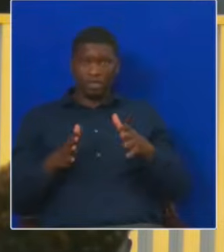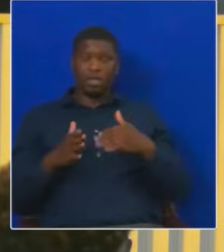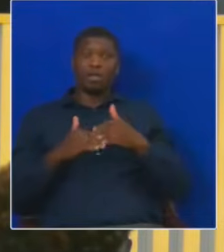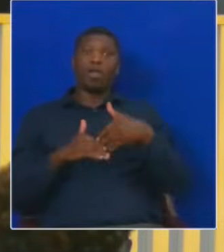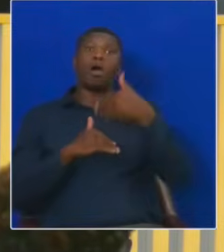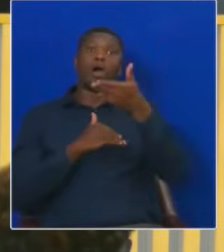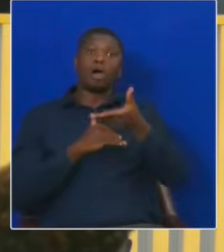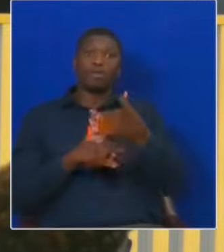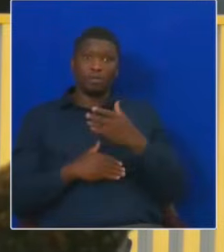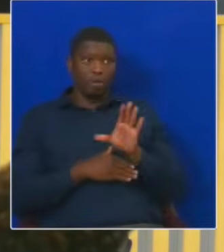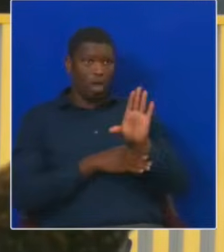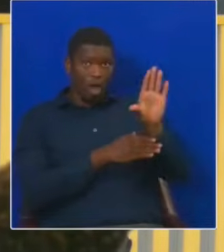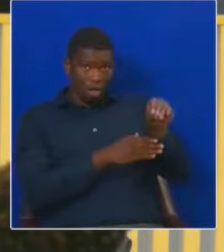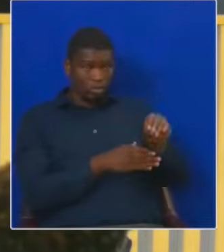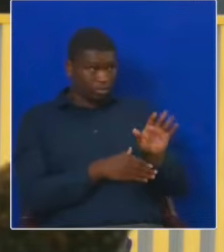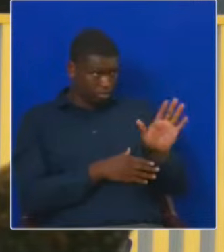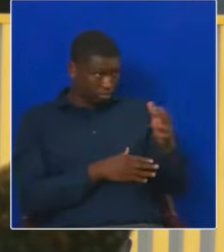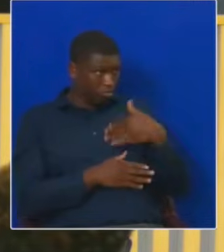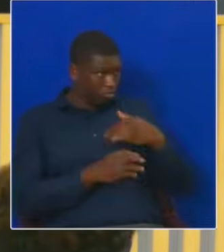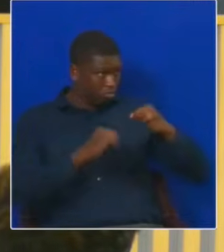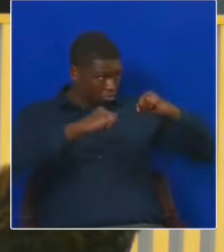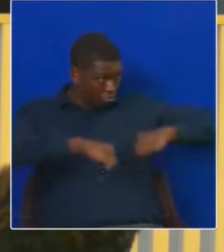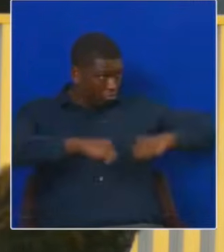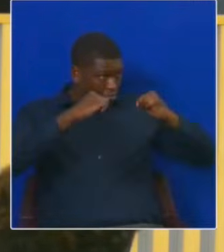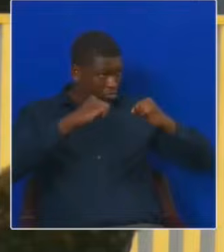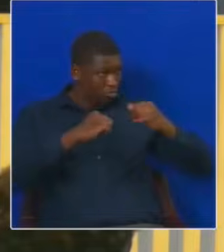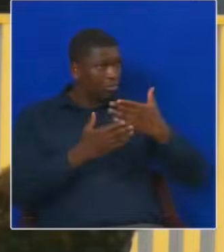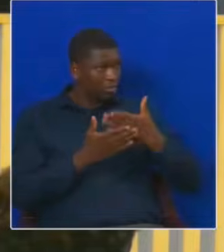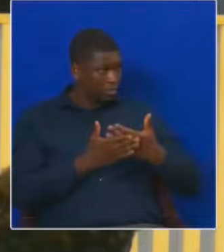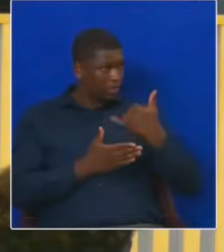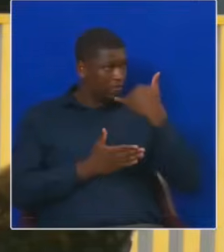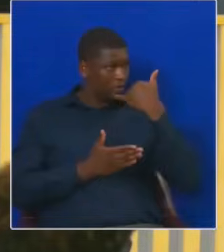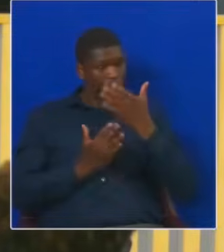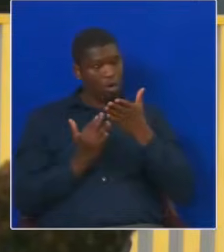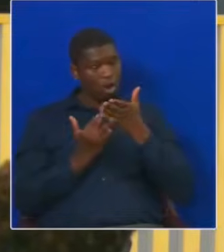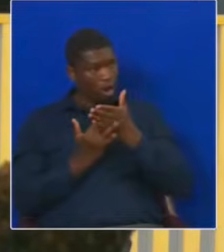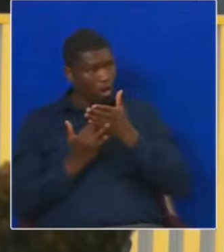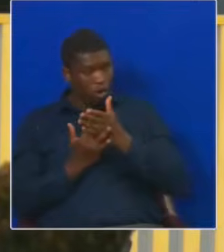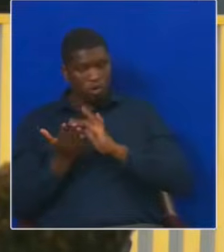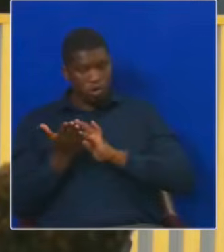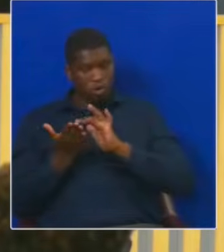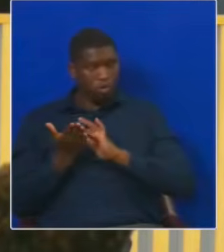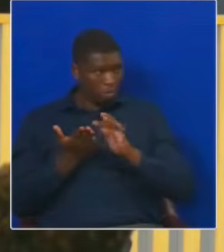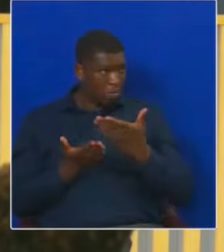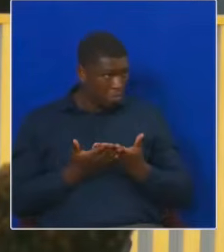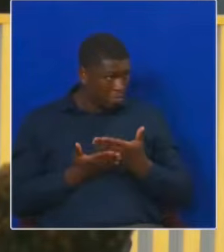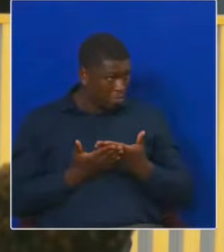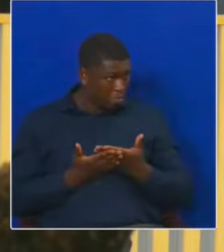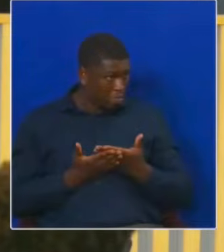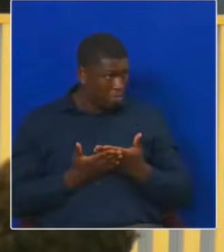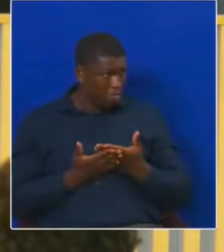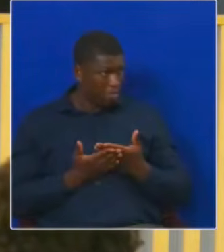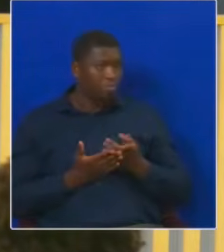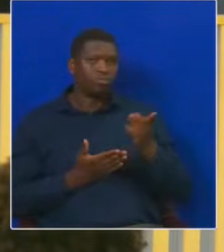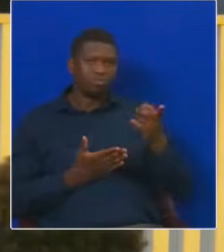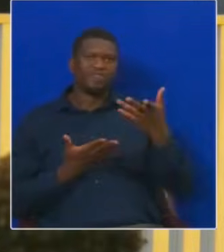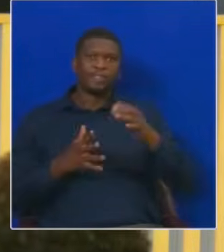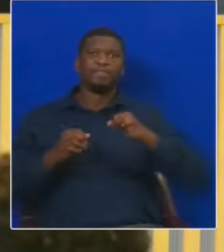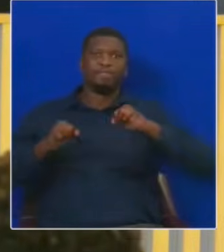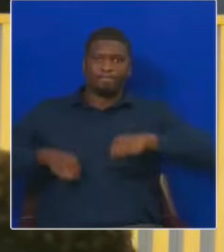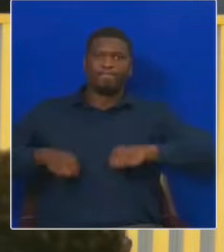can access the contents of the phone, and she consented again to that.